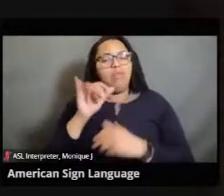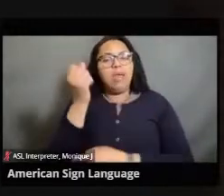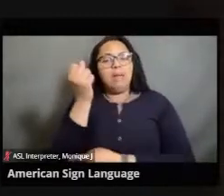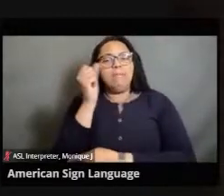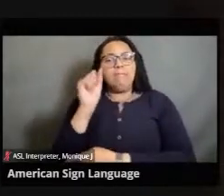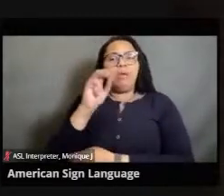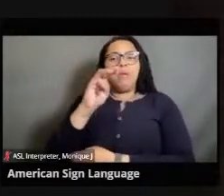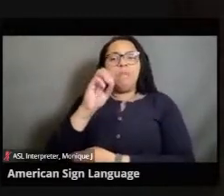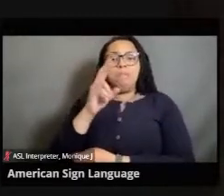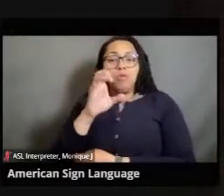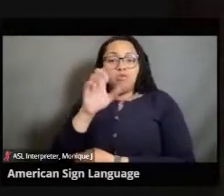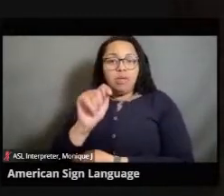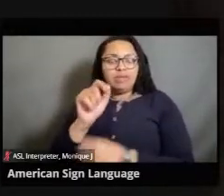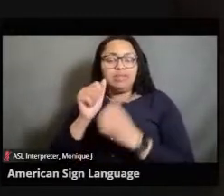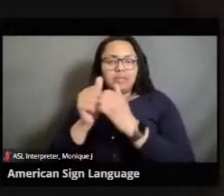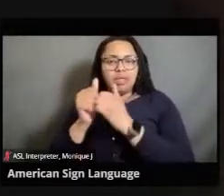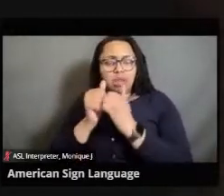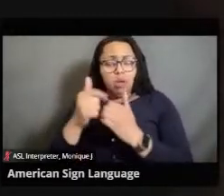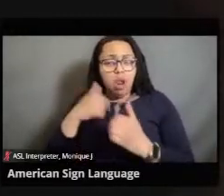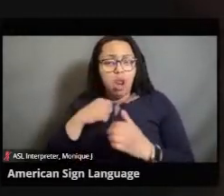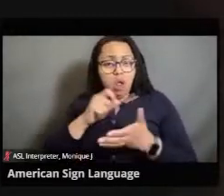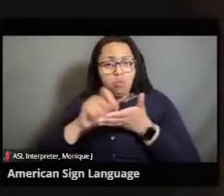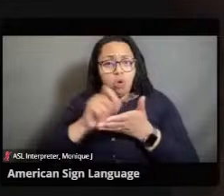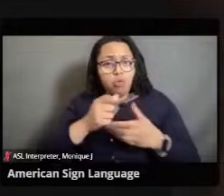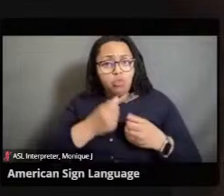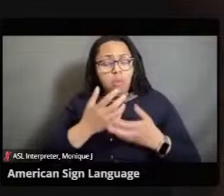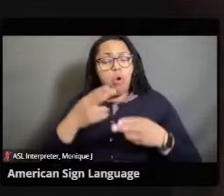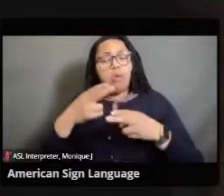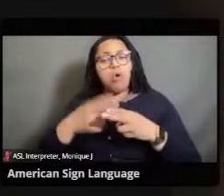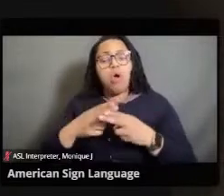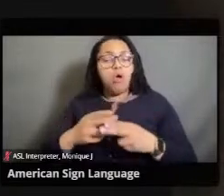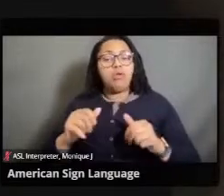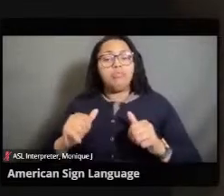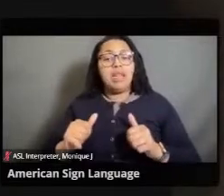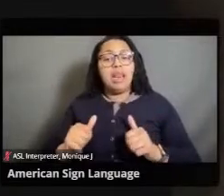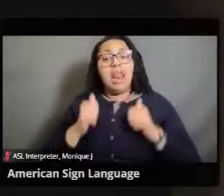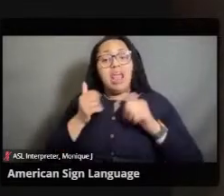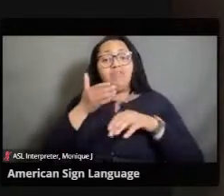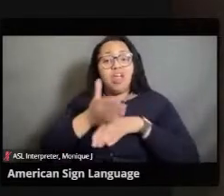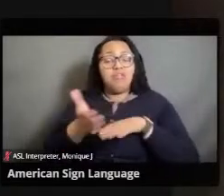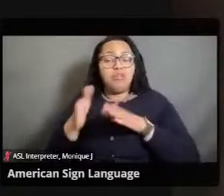this poem, Life After Death. And yeah, let me just get into it.